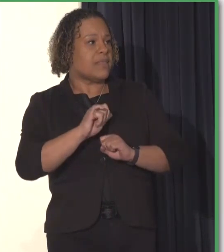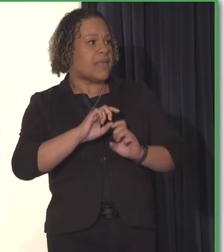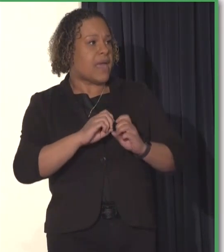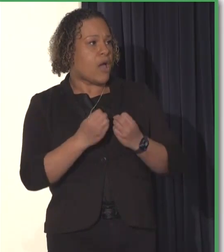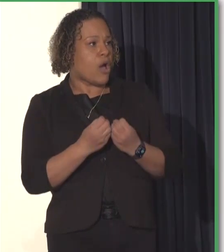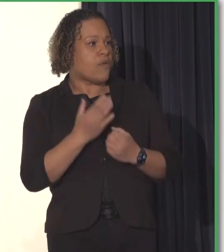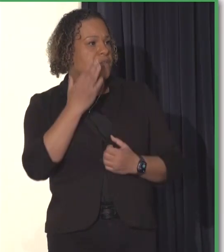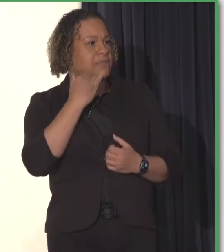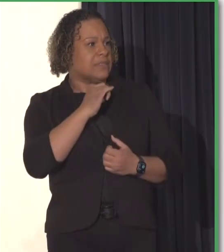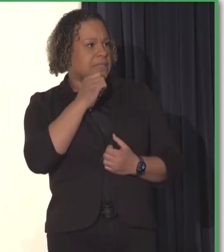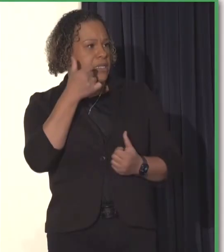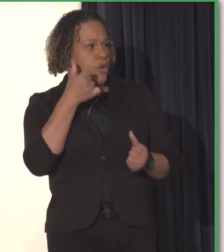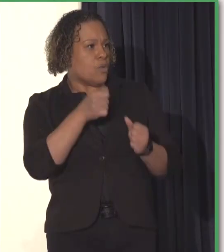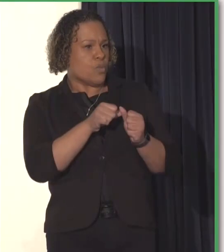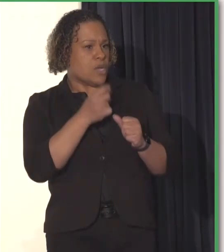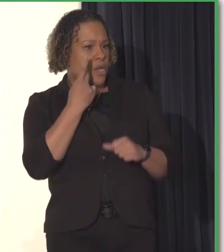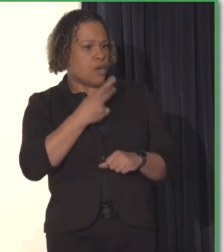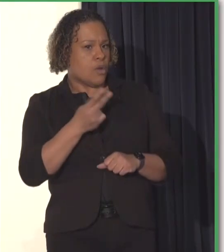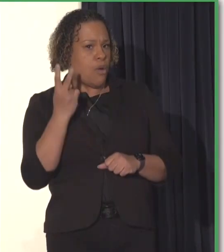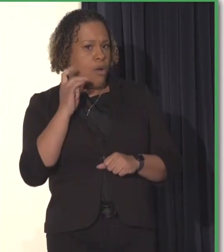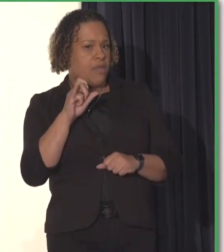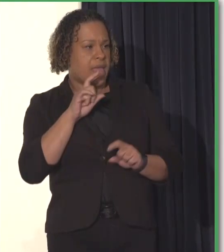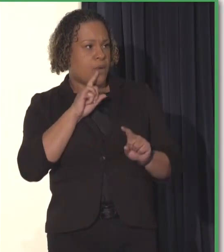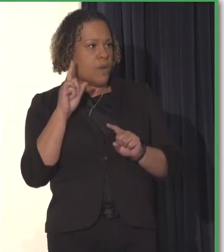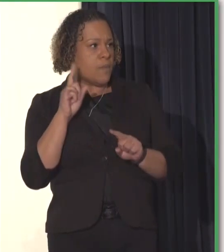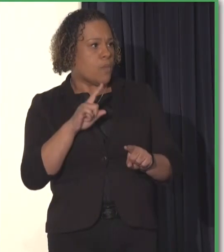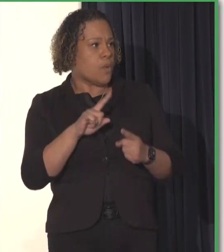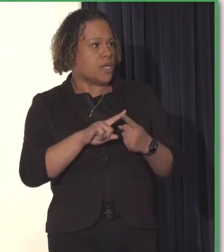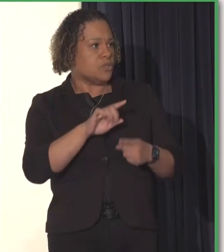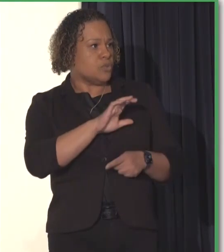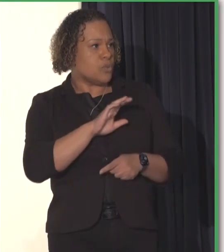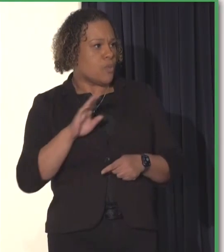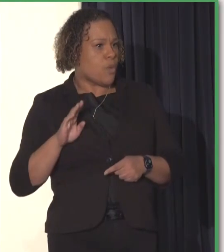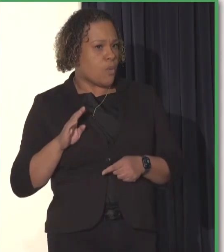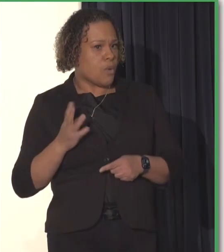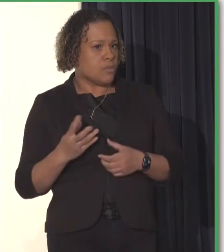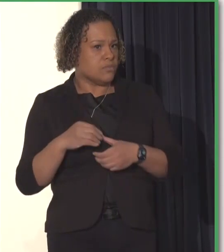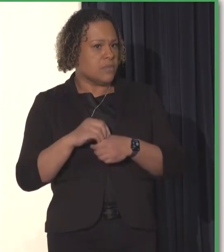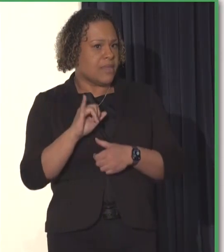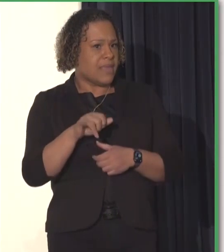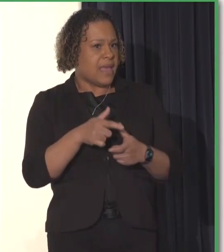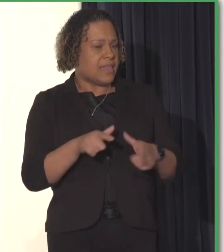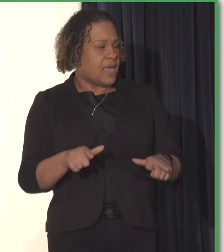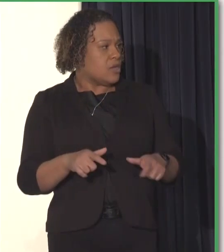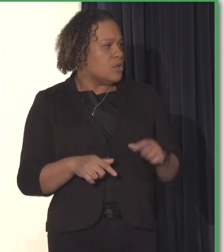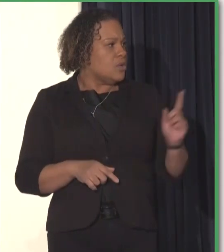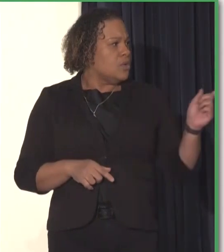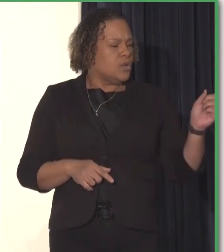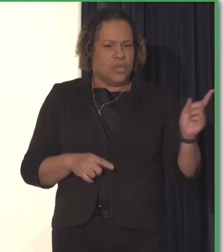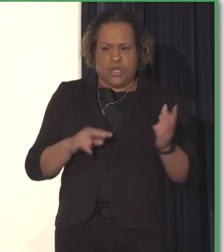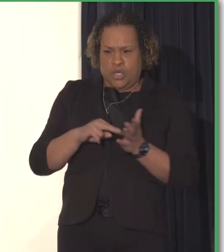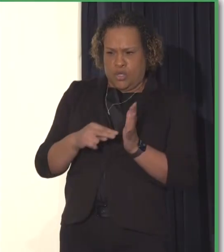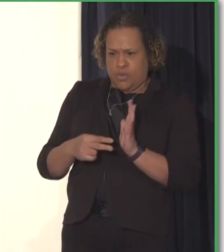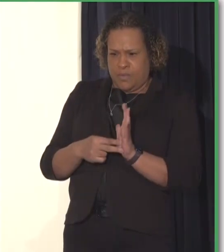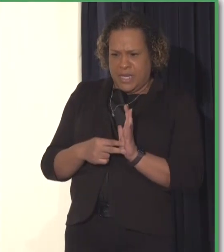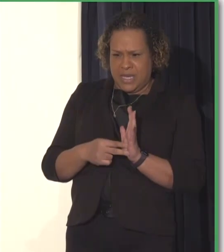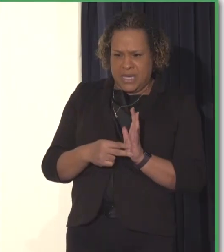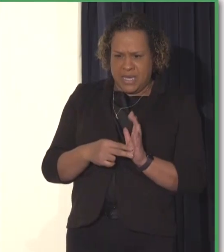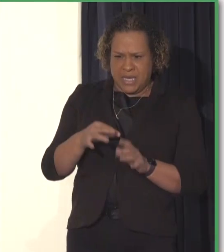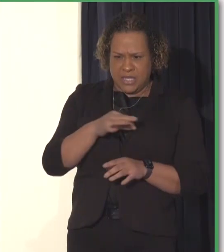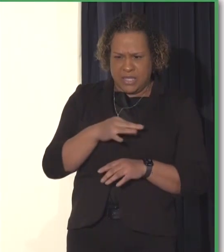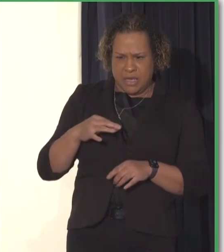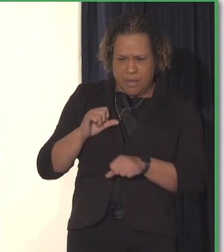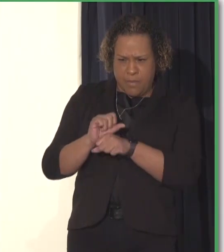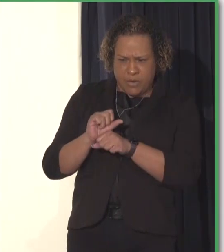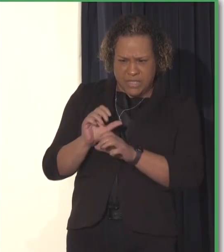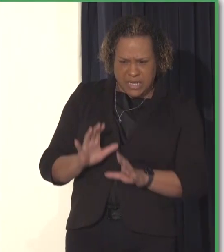And I don't recall that reporting to the board as part of that language, but I might. You said the personnel? Not in the charter,